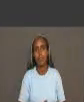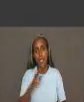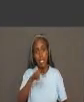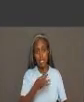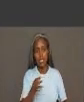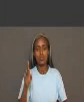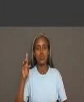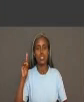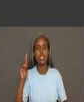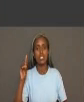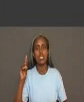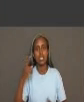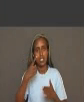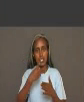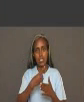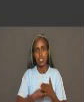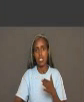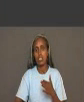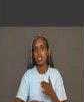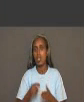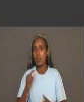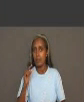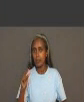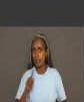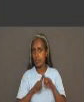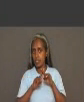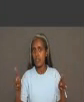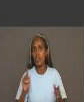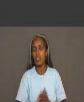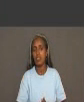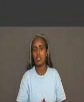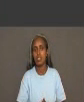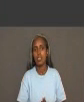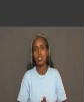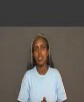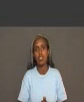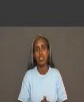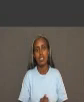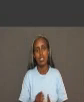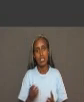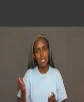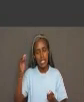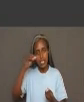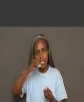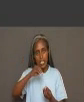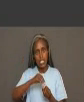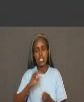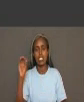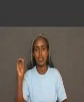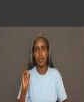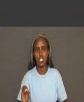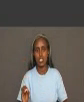Schedule D taxes are a bit different. Rather than an increasing